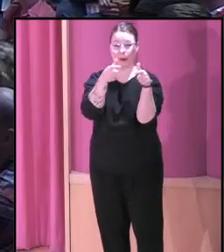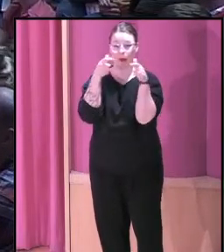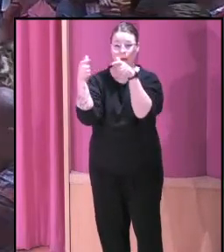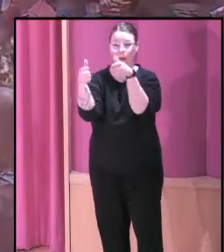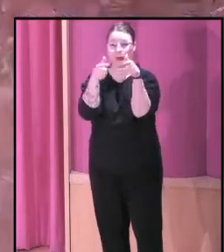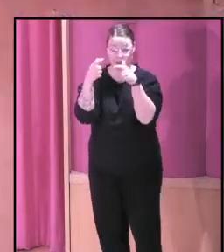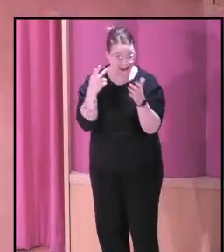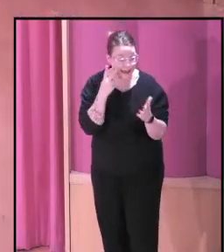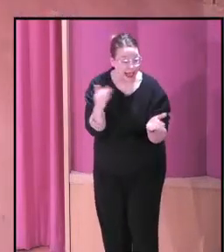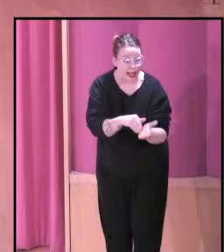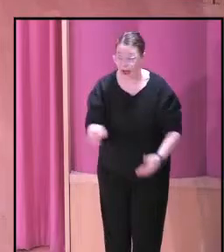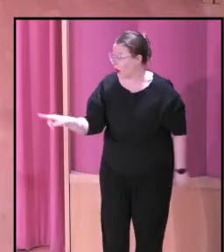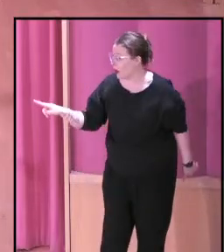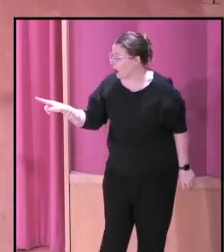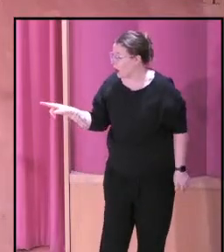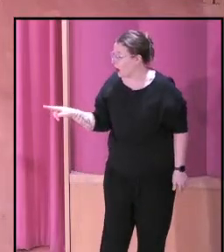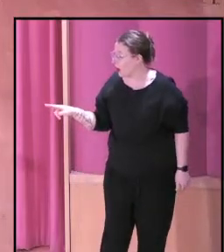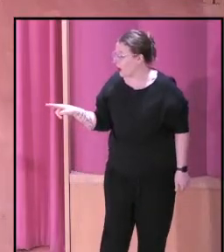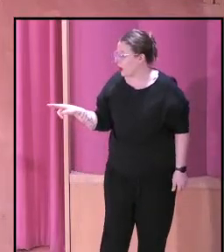Want to see it again?